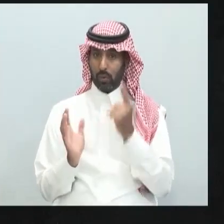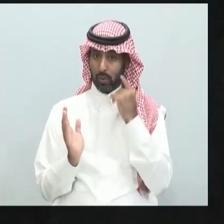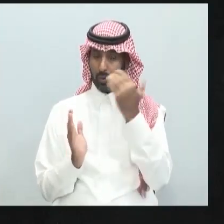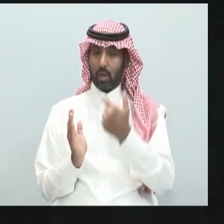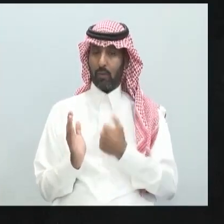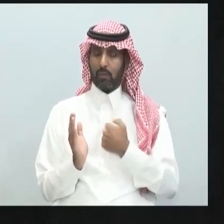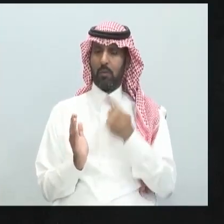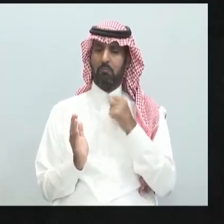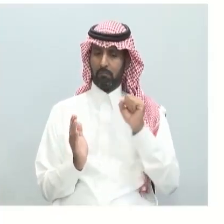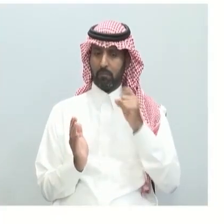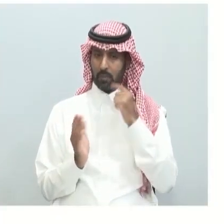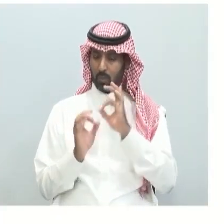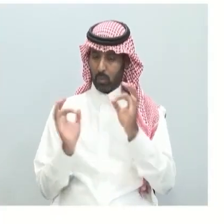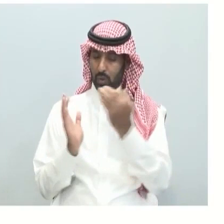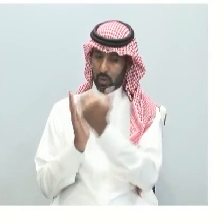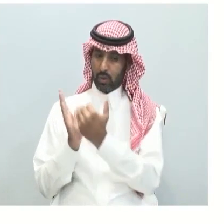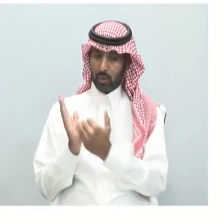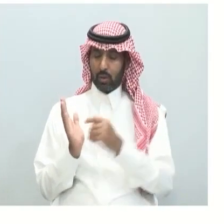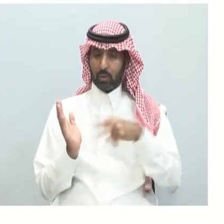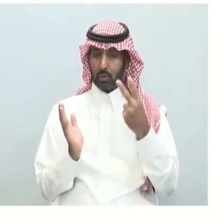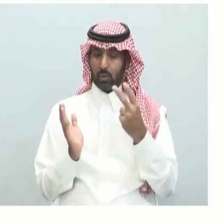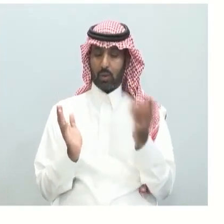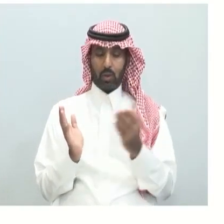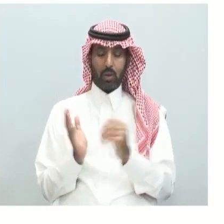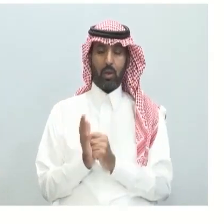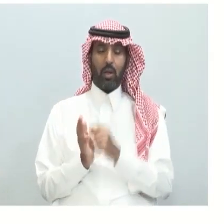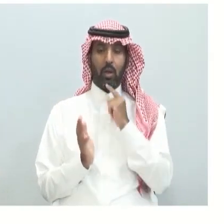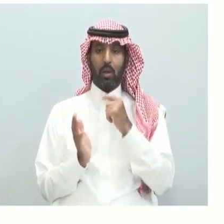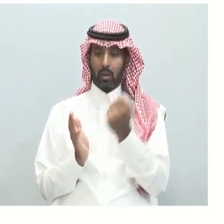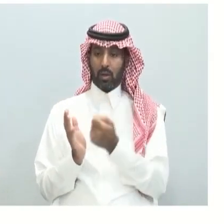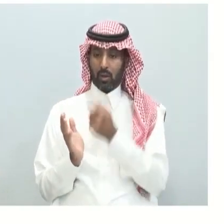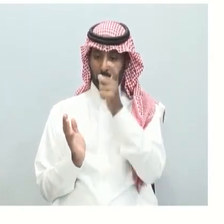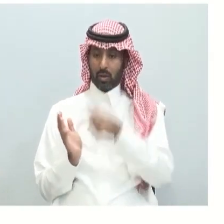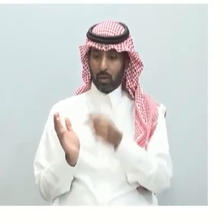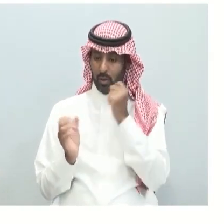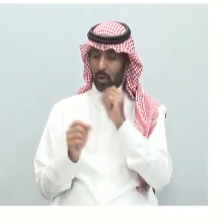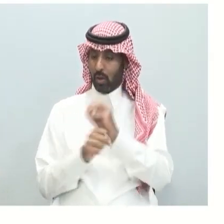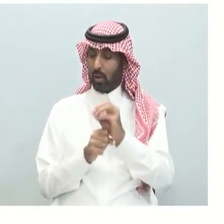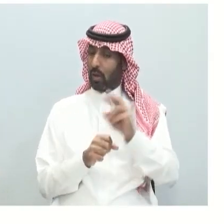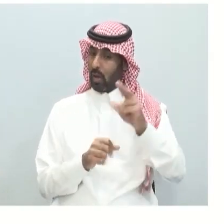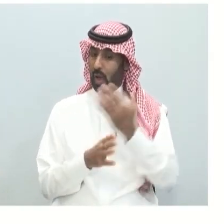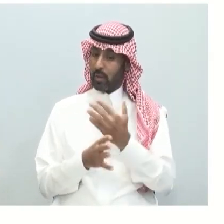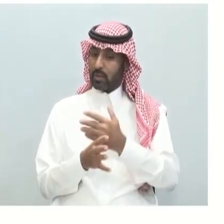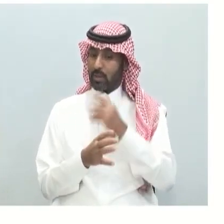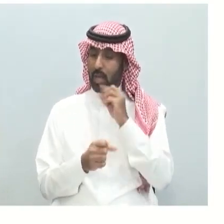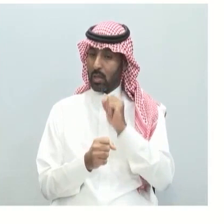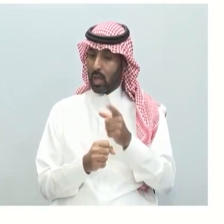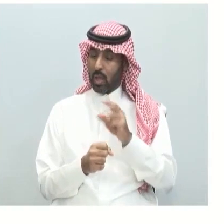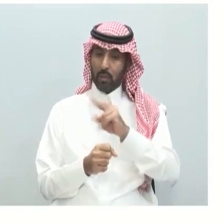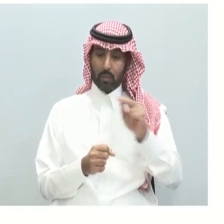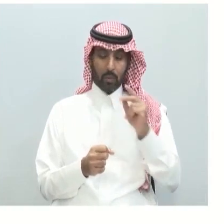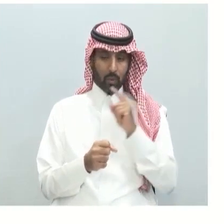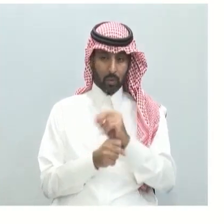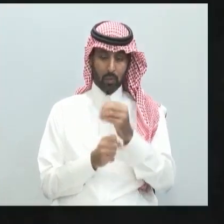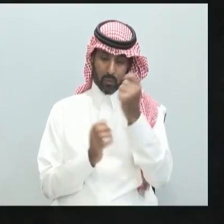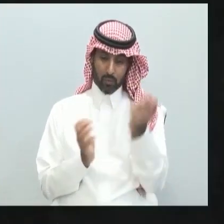me? Yes, they are. Number two, does the writer provide explanations, examples, or reasons directly? Does he,